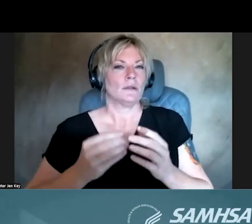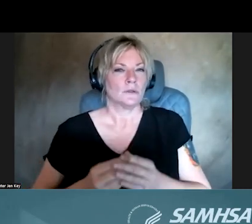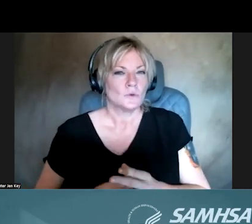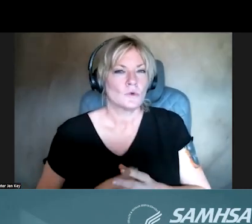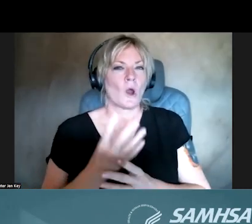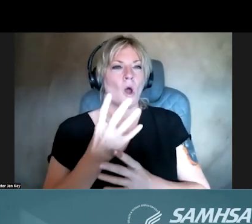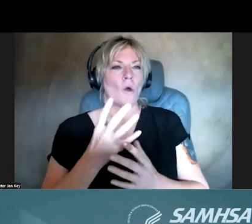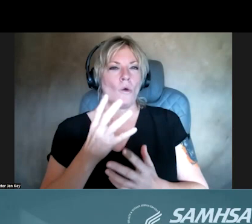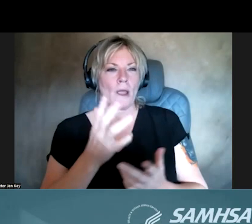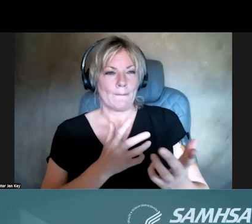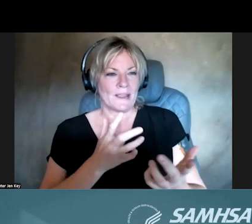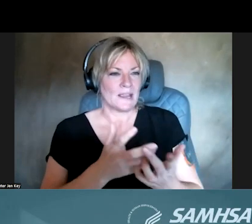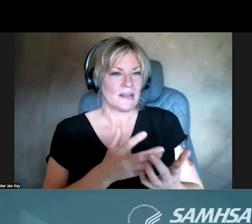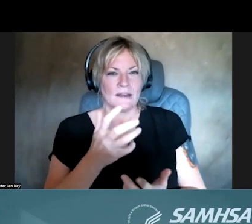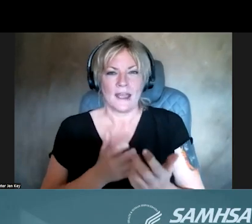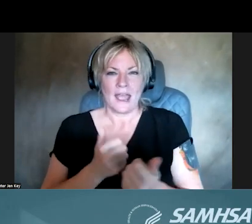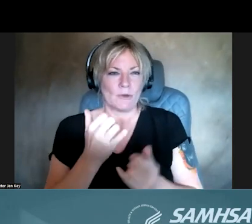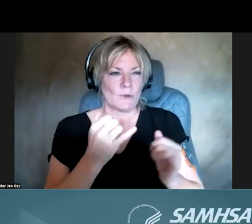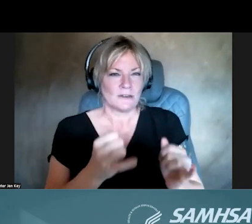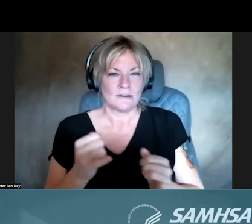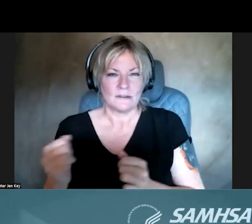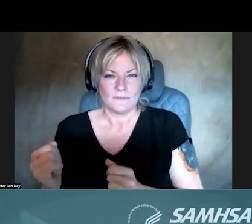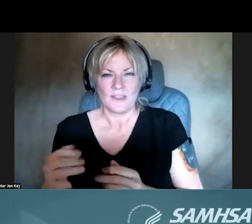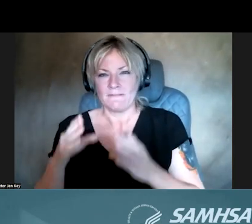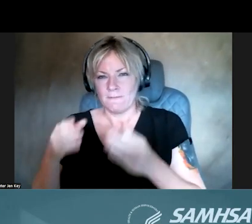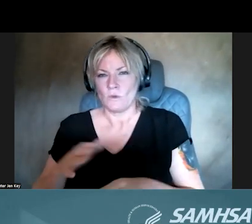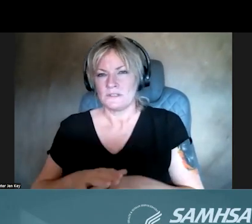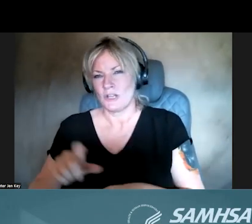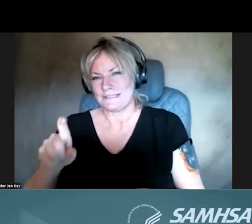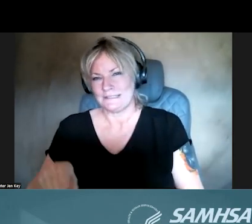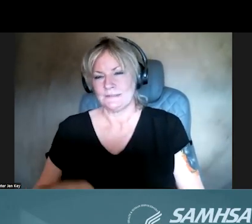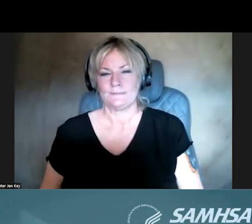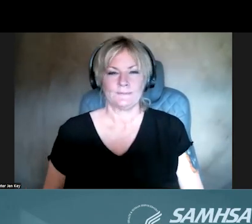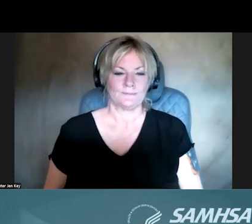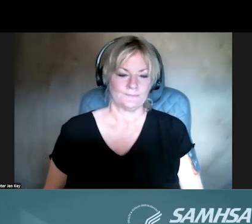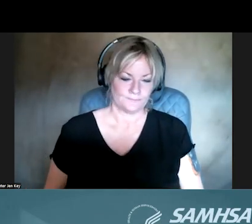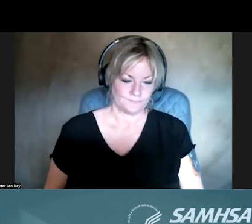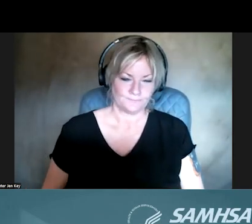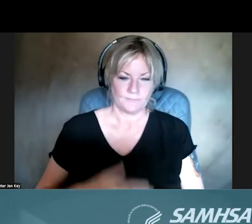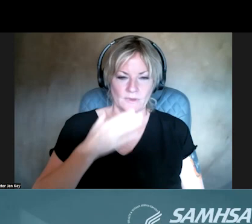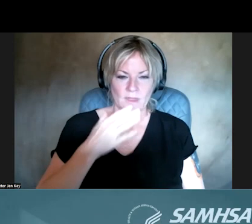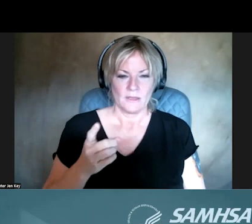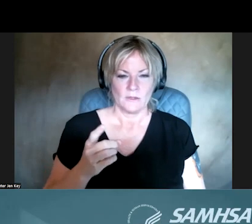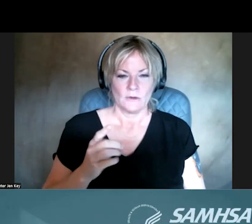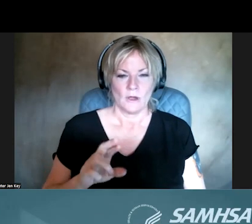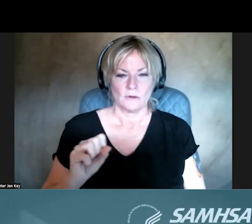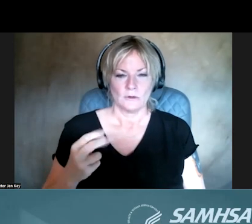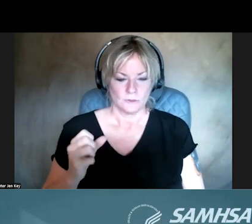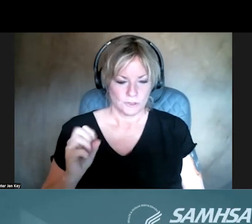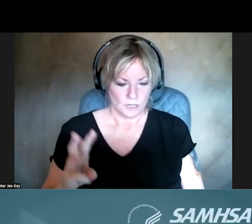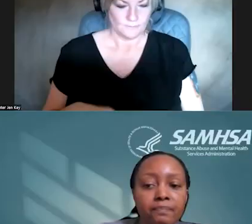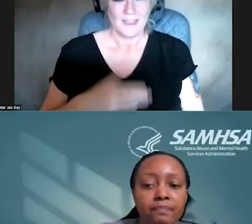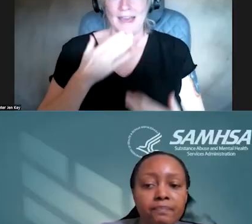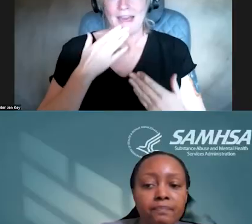where they are and anchor on need as opposed to anchor on terms. And thank you, Dr. Shaw. And thanks